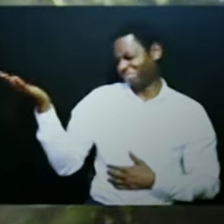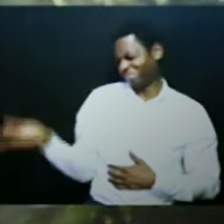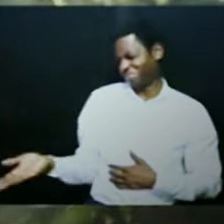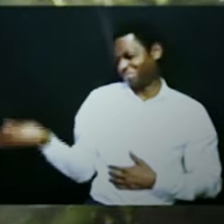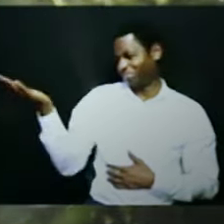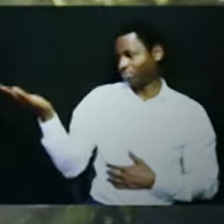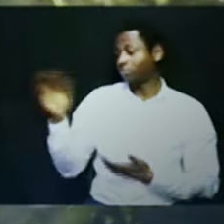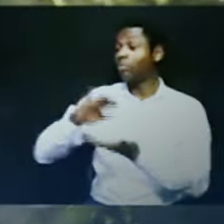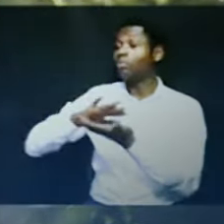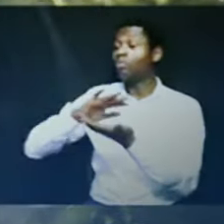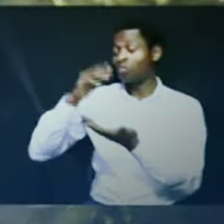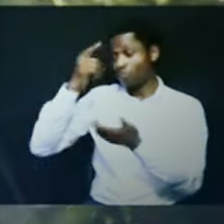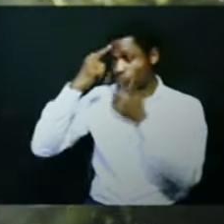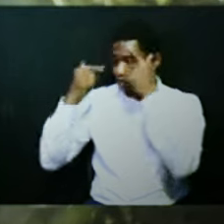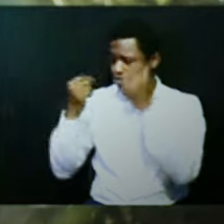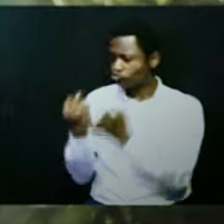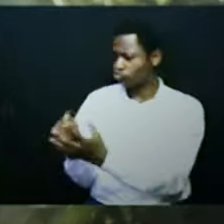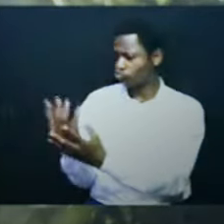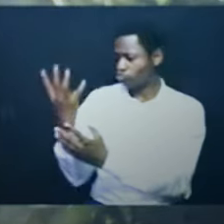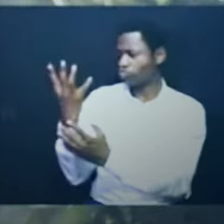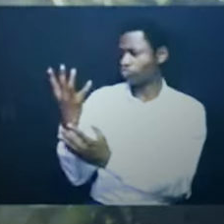Because you have grown.